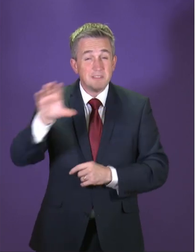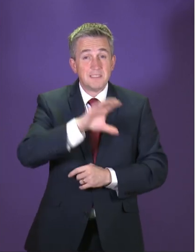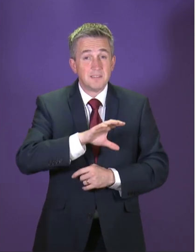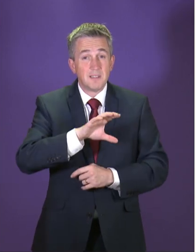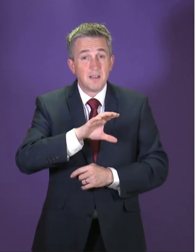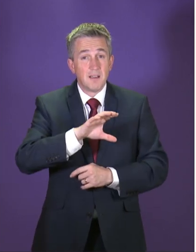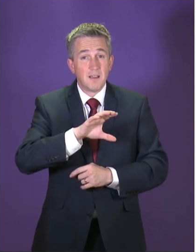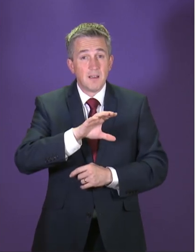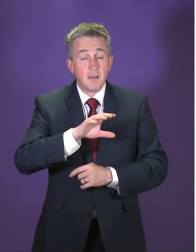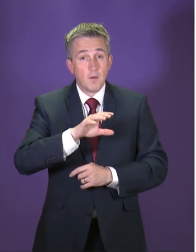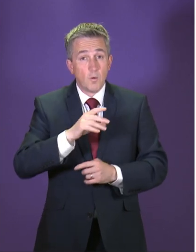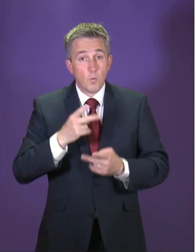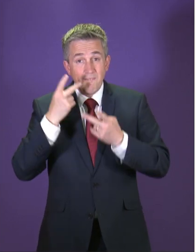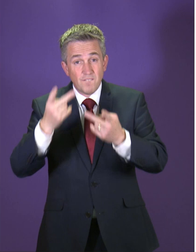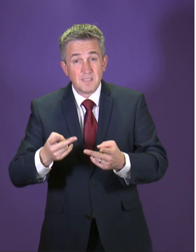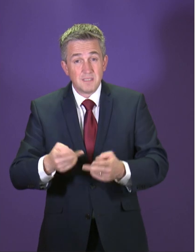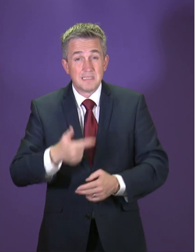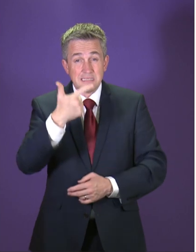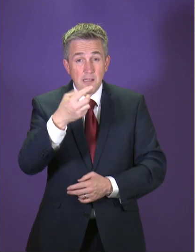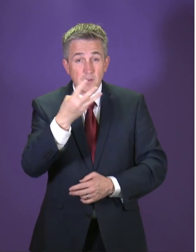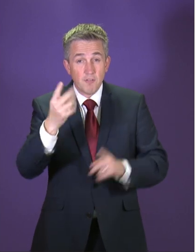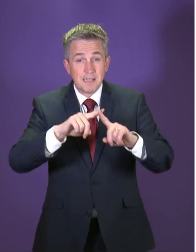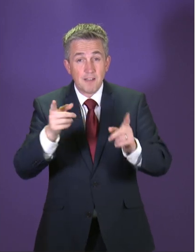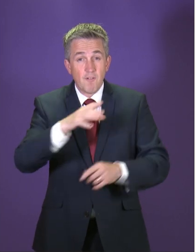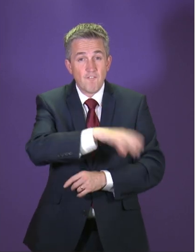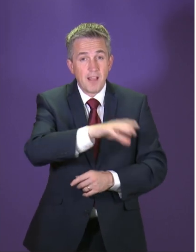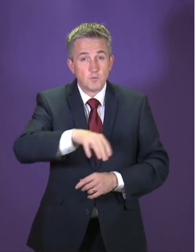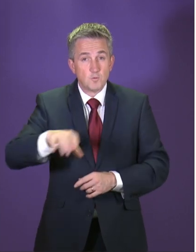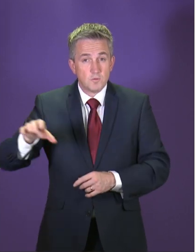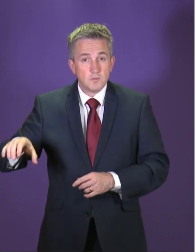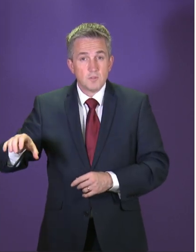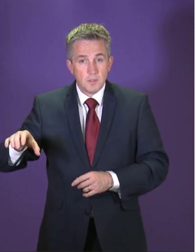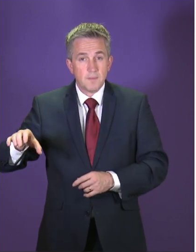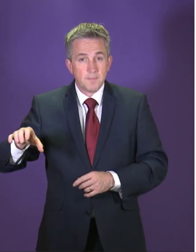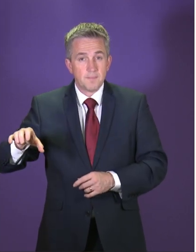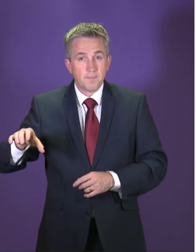in 73 different venues with around